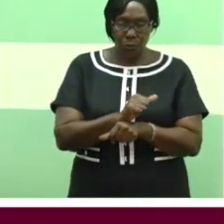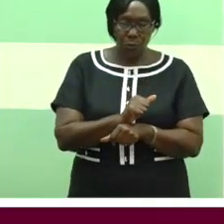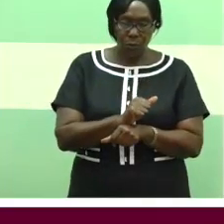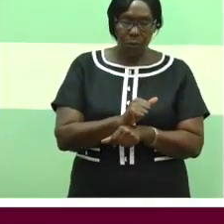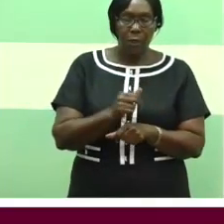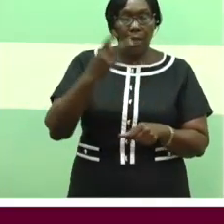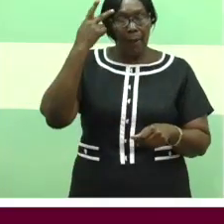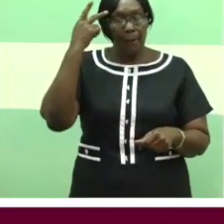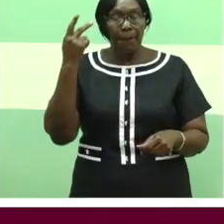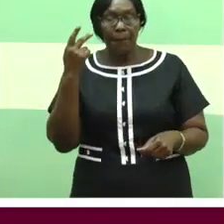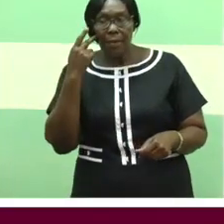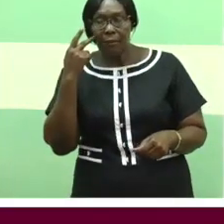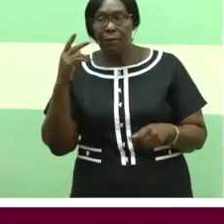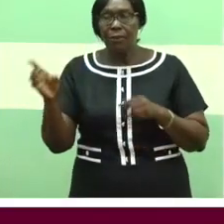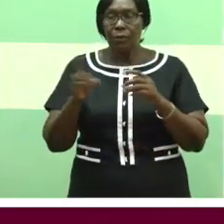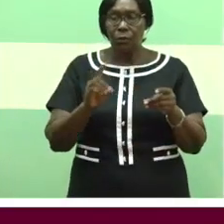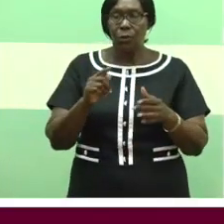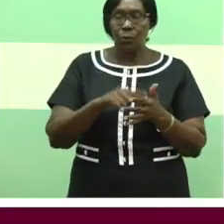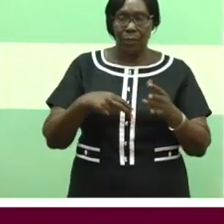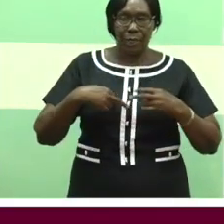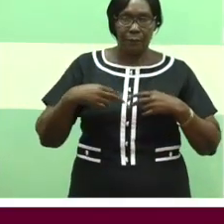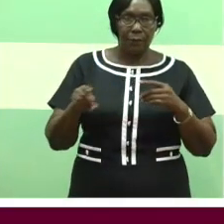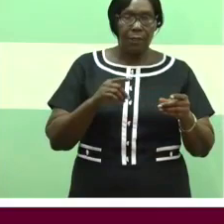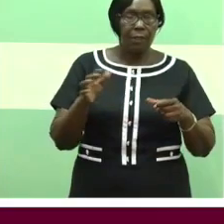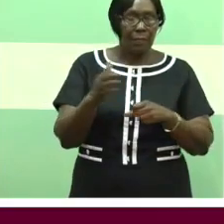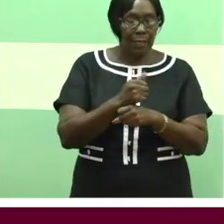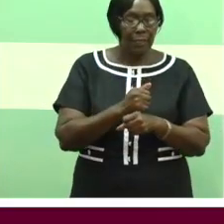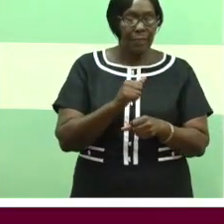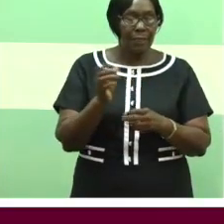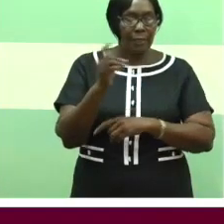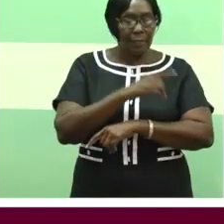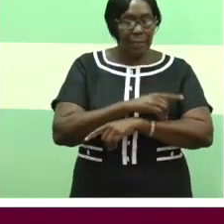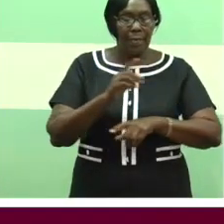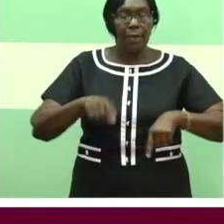done to get the day going.